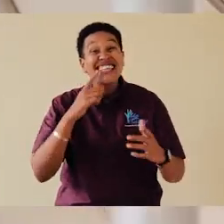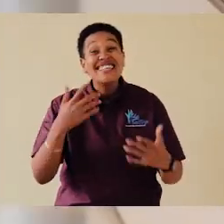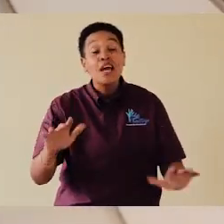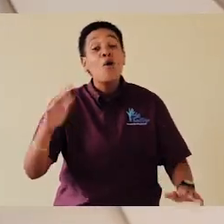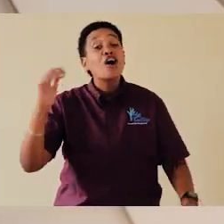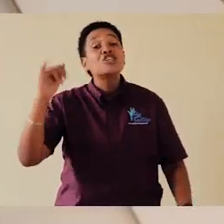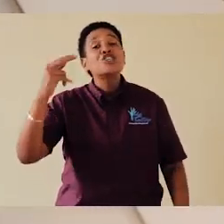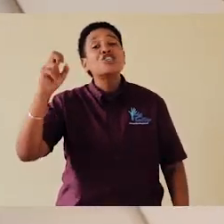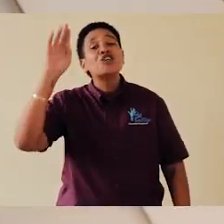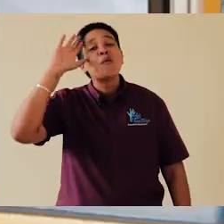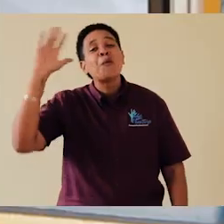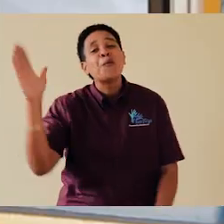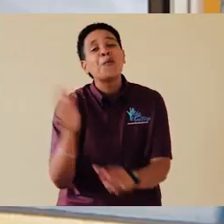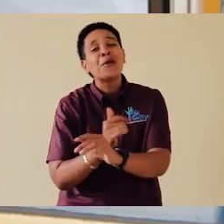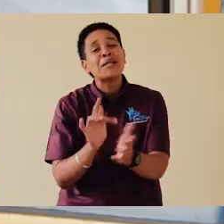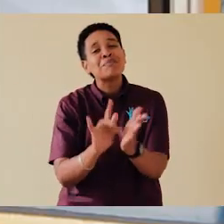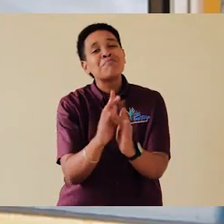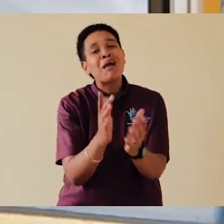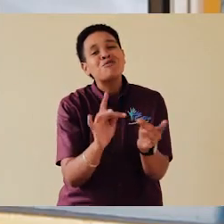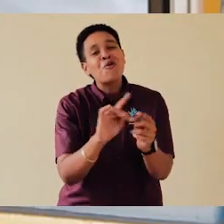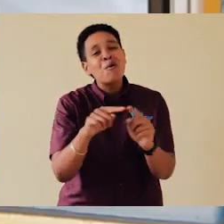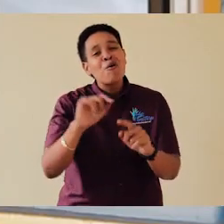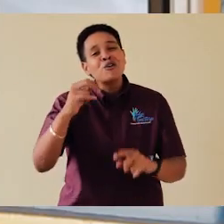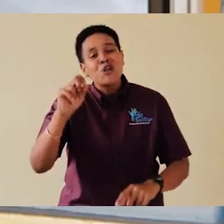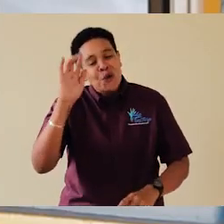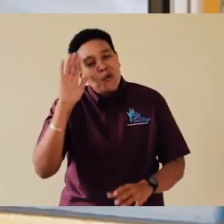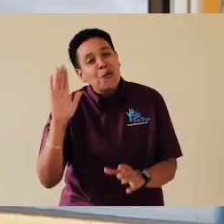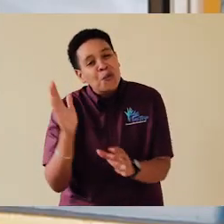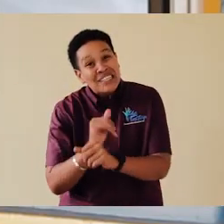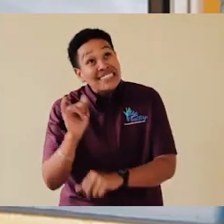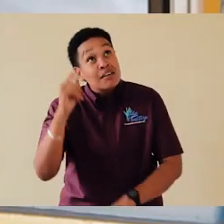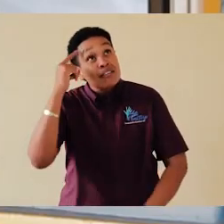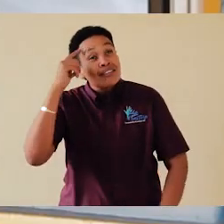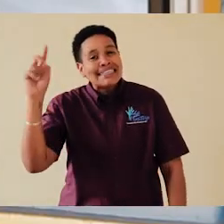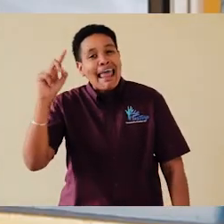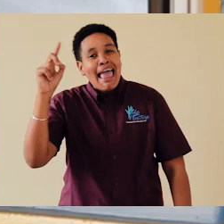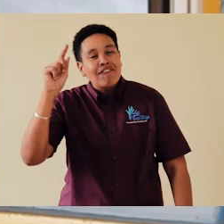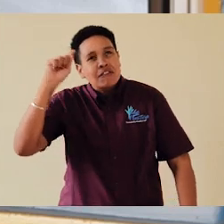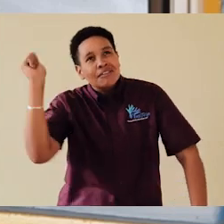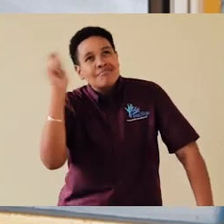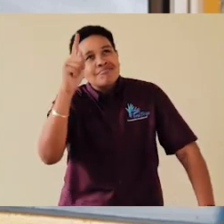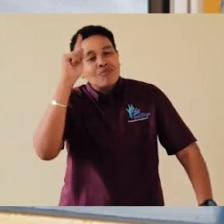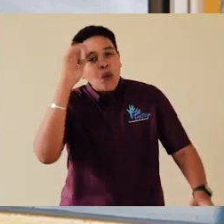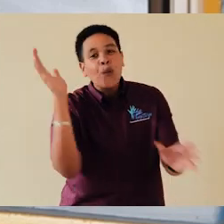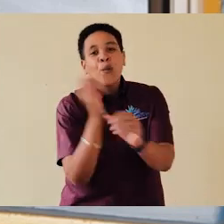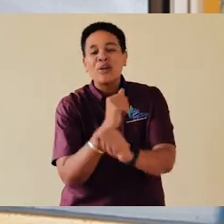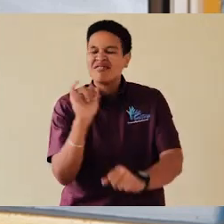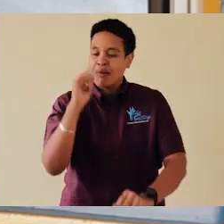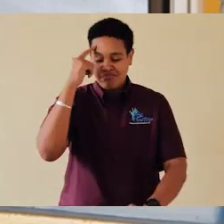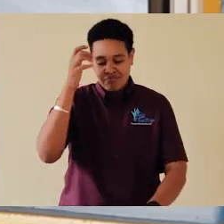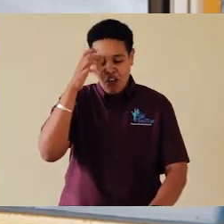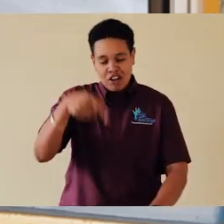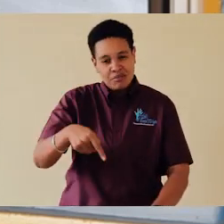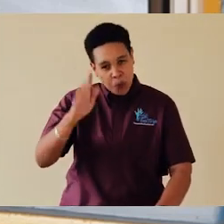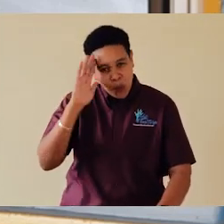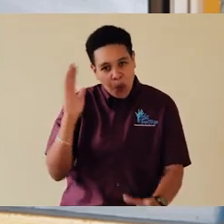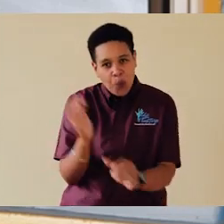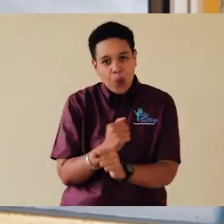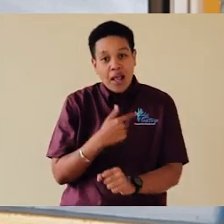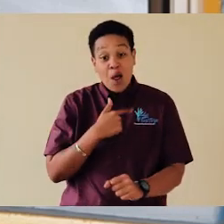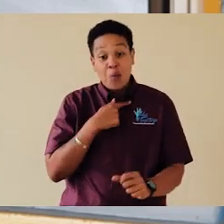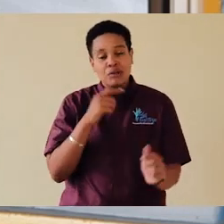day, Joshua must win. At the end of the day, David must win, because we're gonna slay the giant, and the